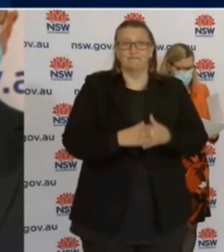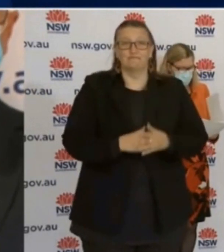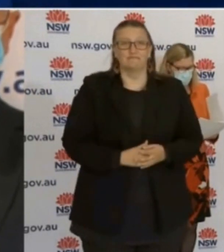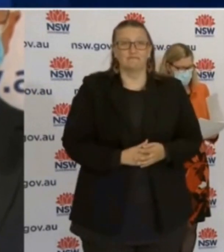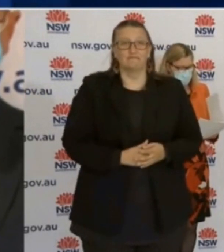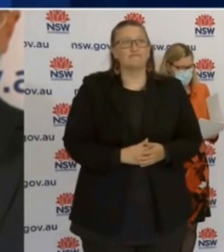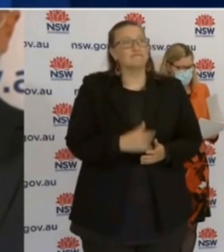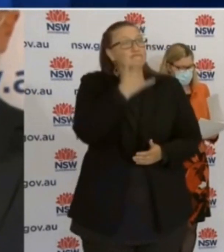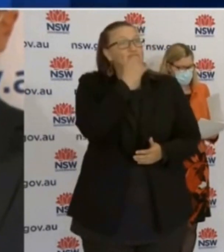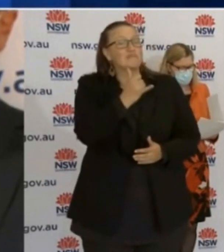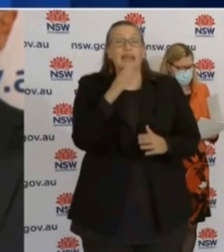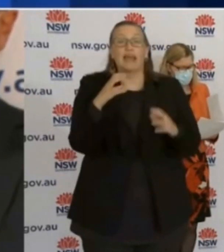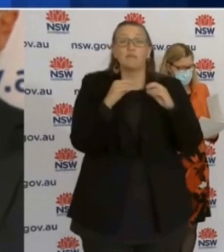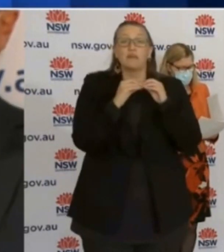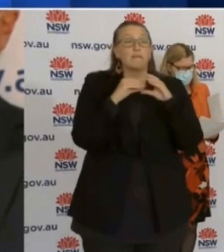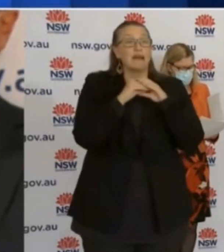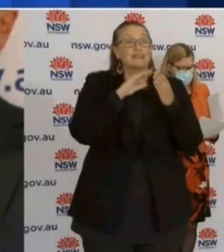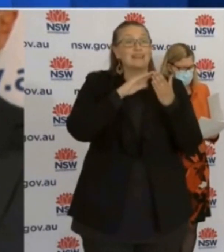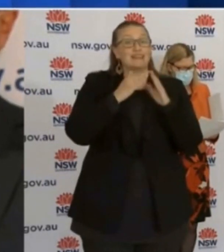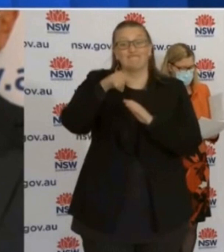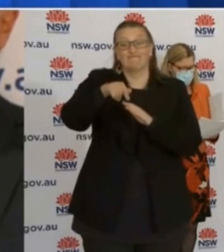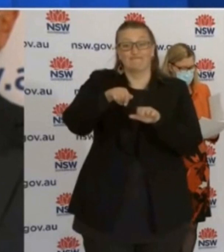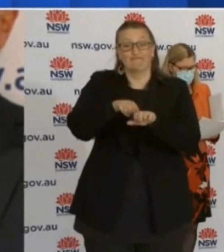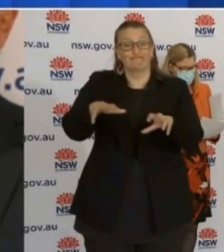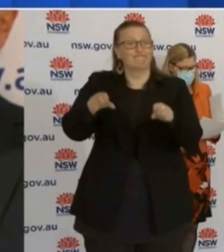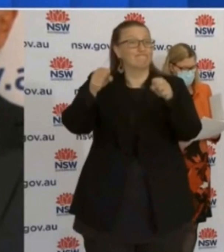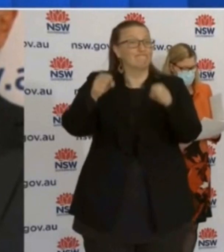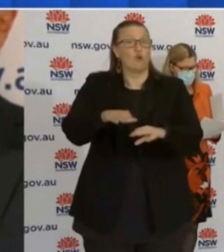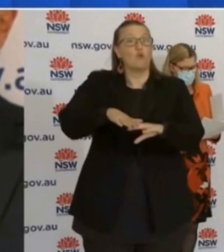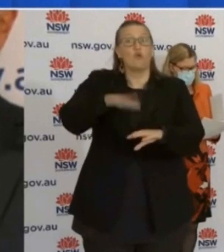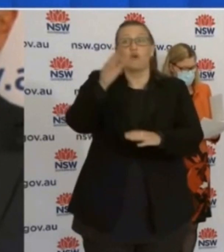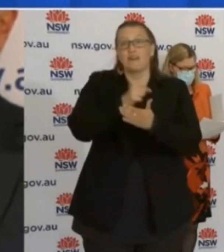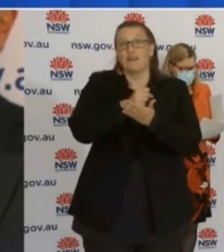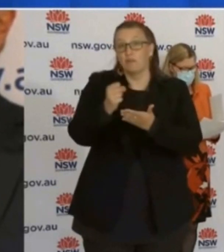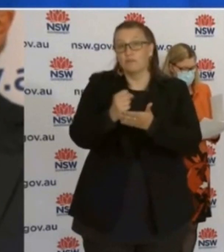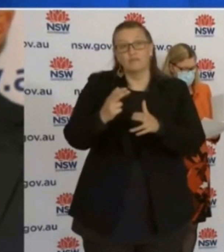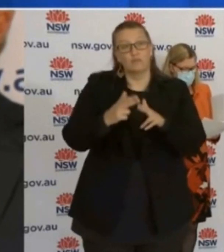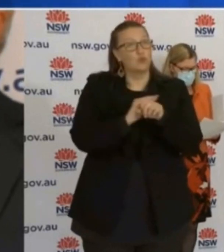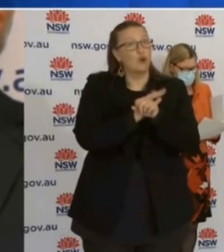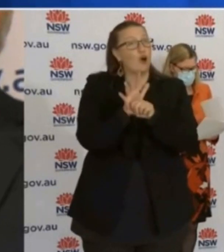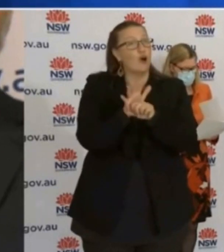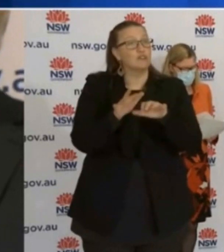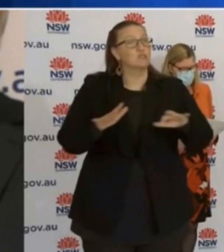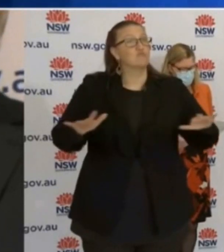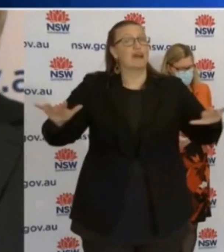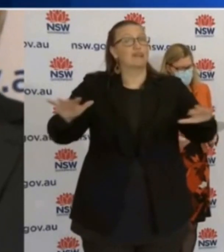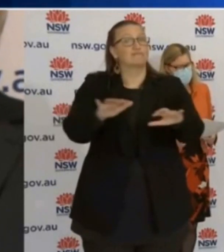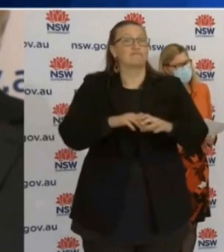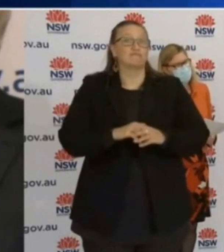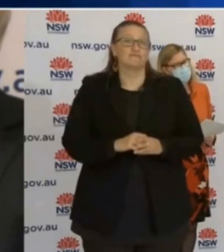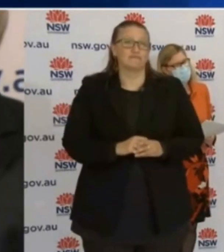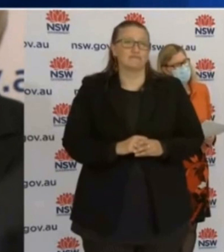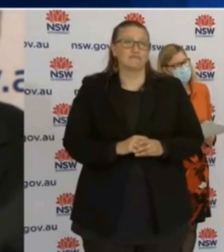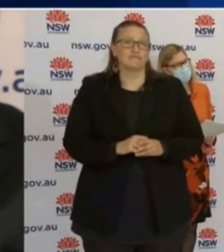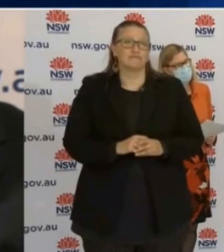the central area where COVID is spreading, where the cases are increasing, and we have seen stabilisation and substantial decline